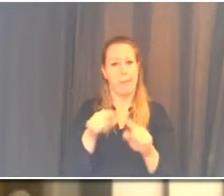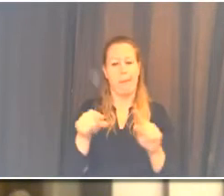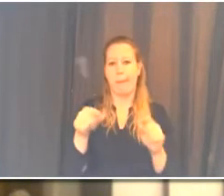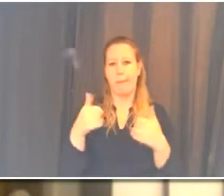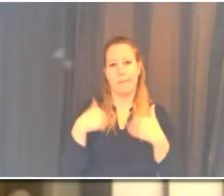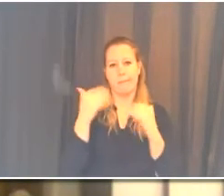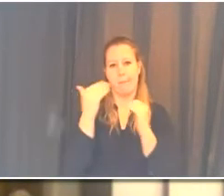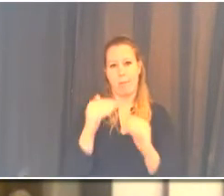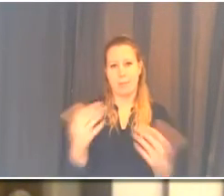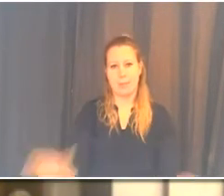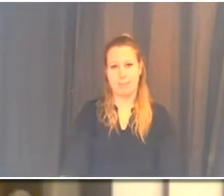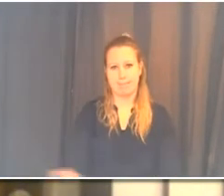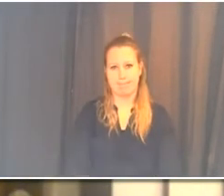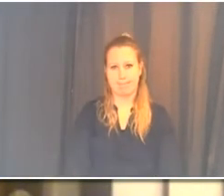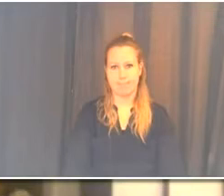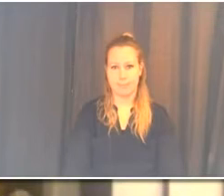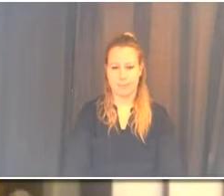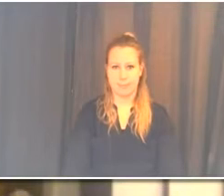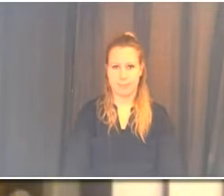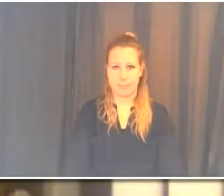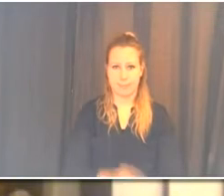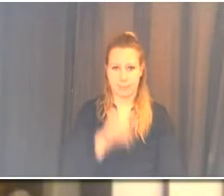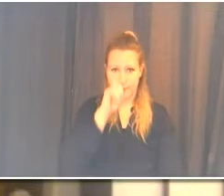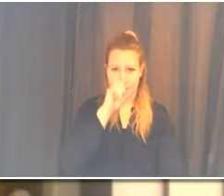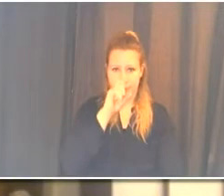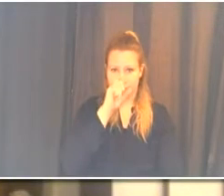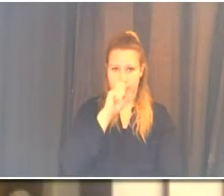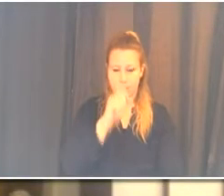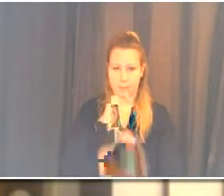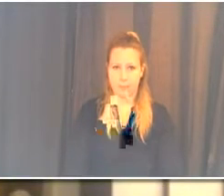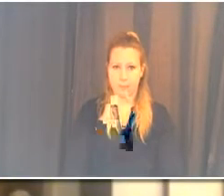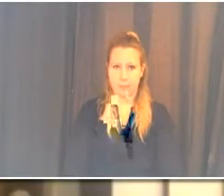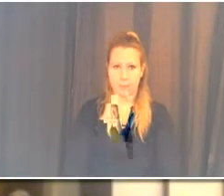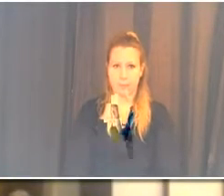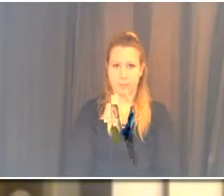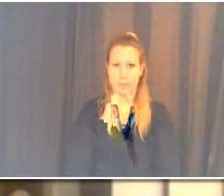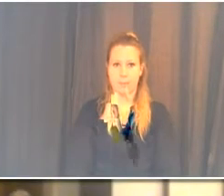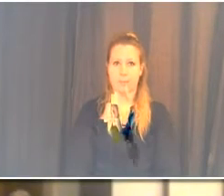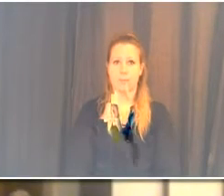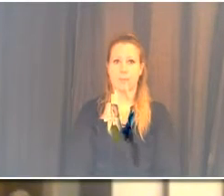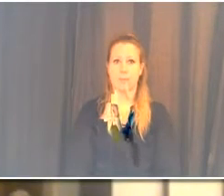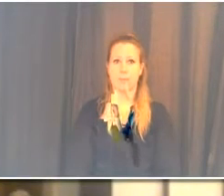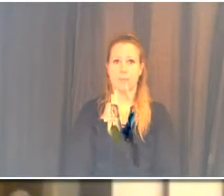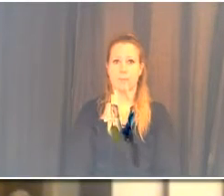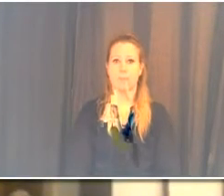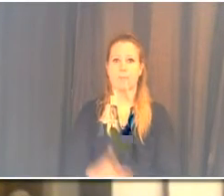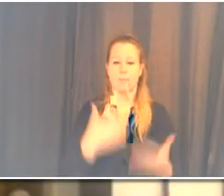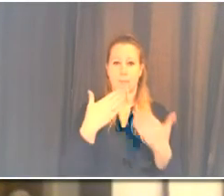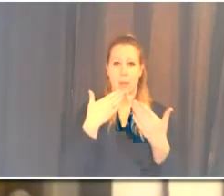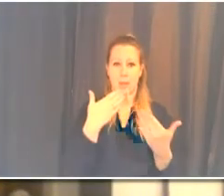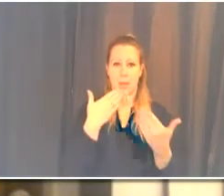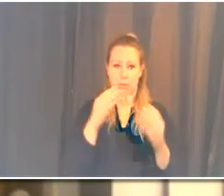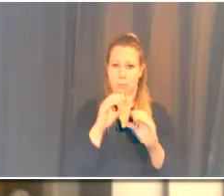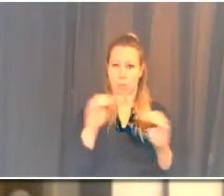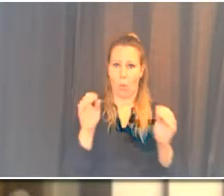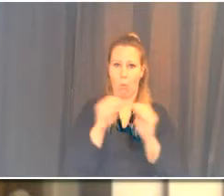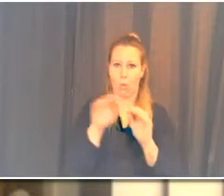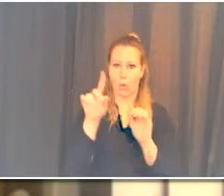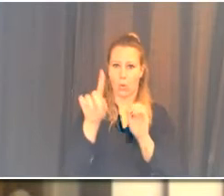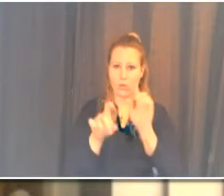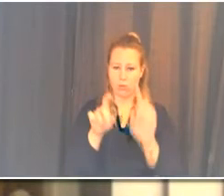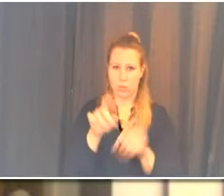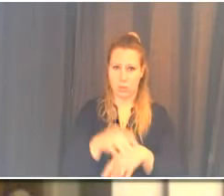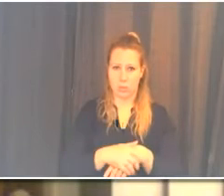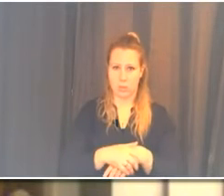on to the next panelist um and I'll list the next um several panelists after this next panelist um it's the next panelist will be